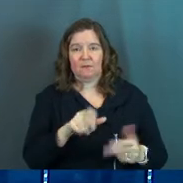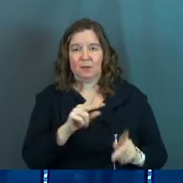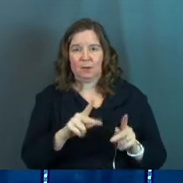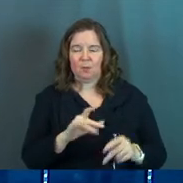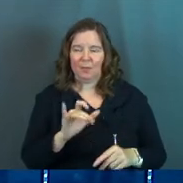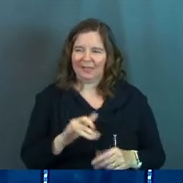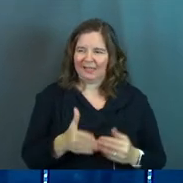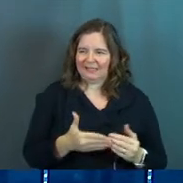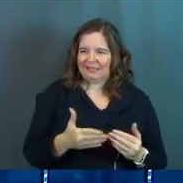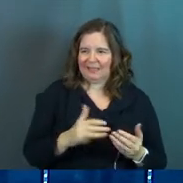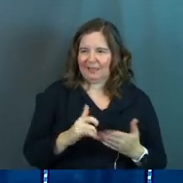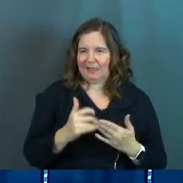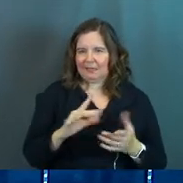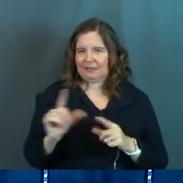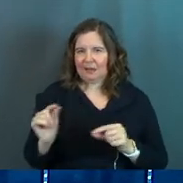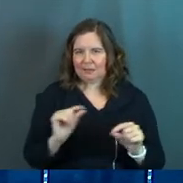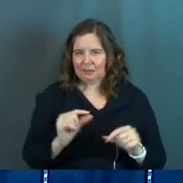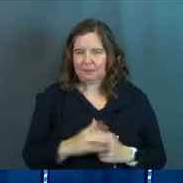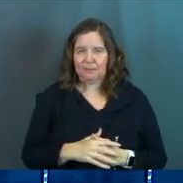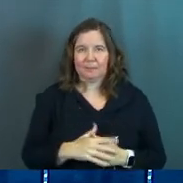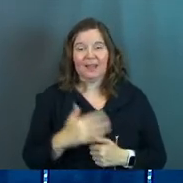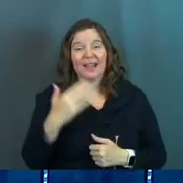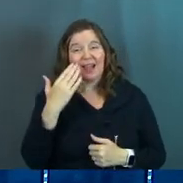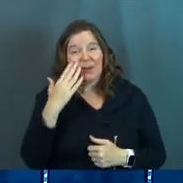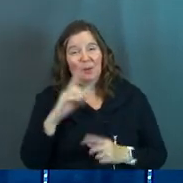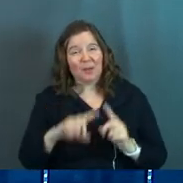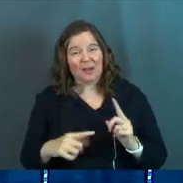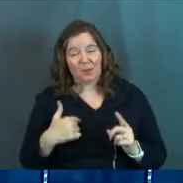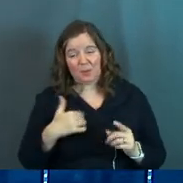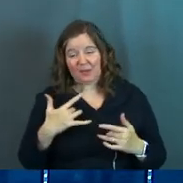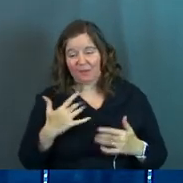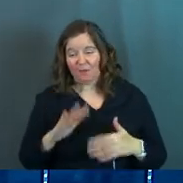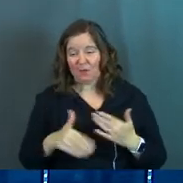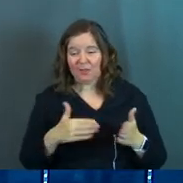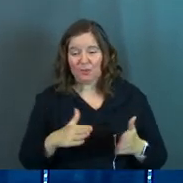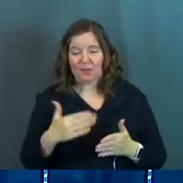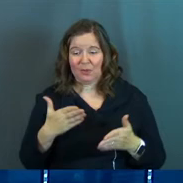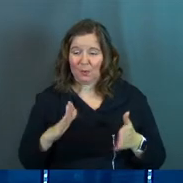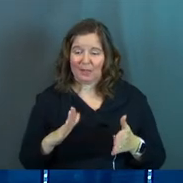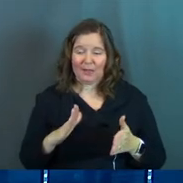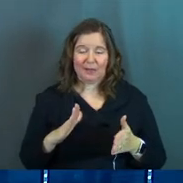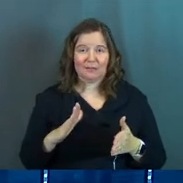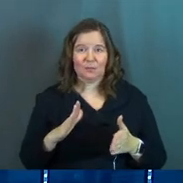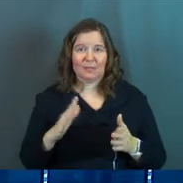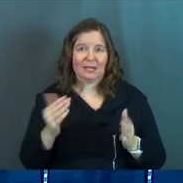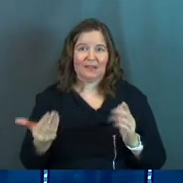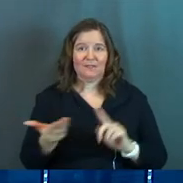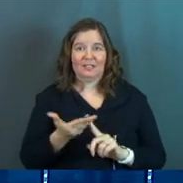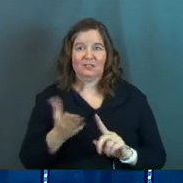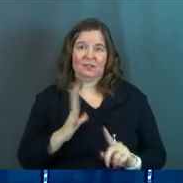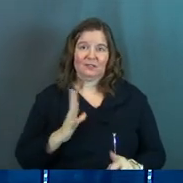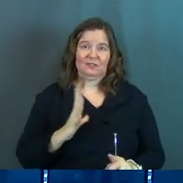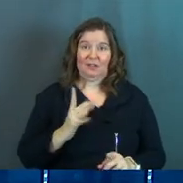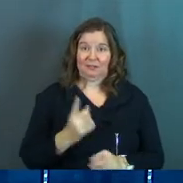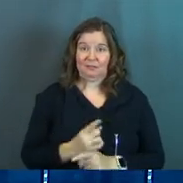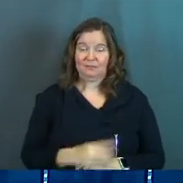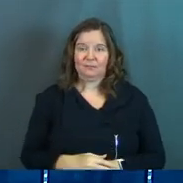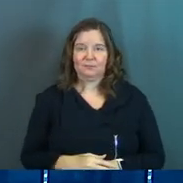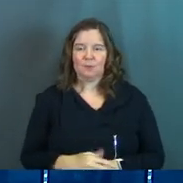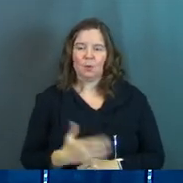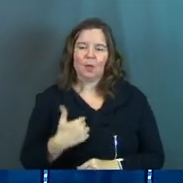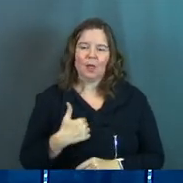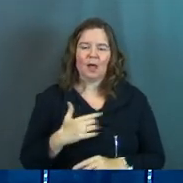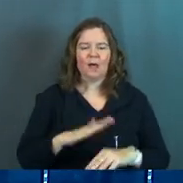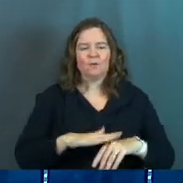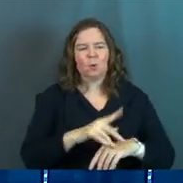You're like, well, that's easy. That's gossip. I know, but we've got all these ways that we let ourselves off the hook on this one, don't we? Well,